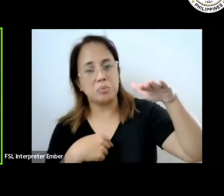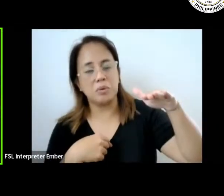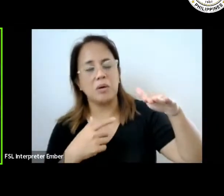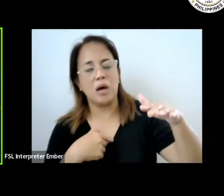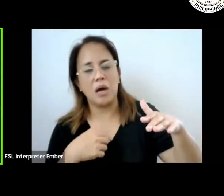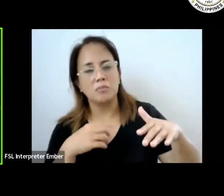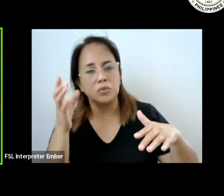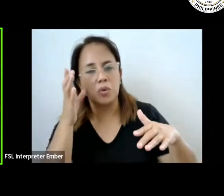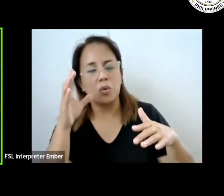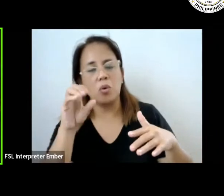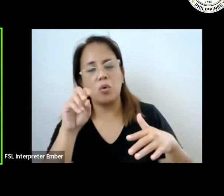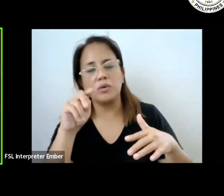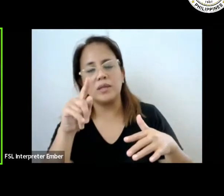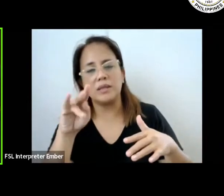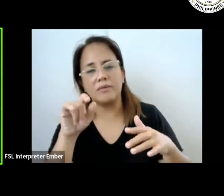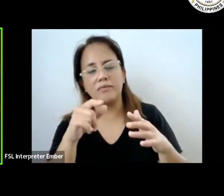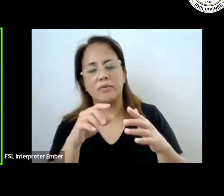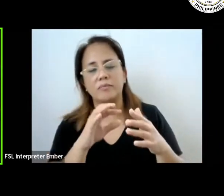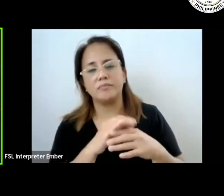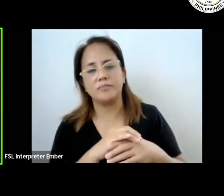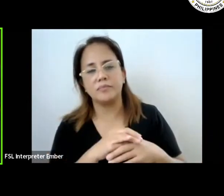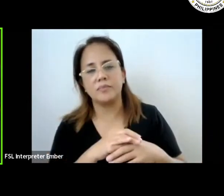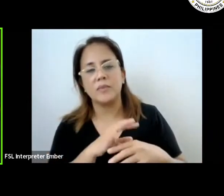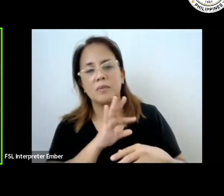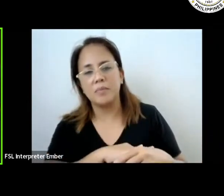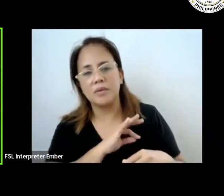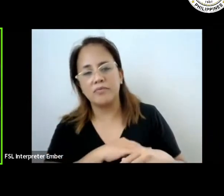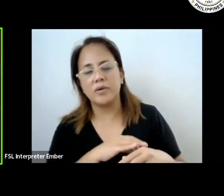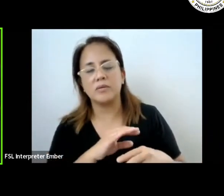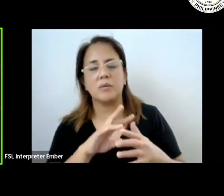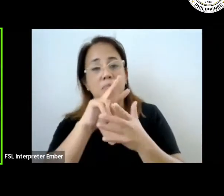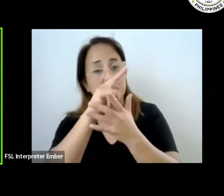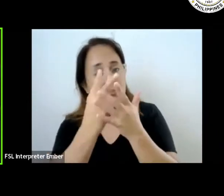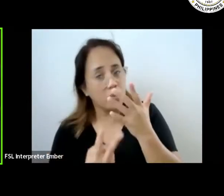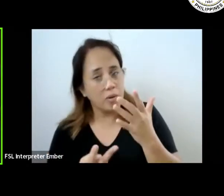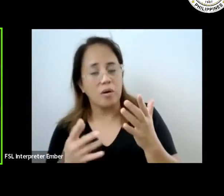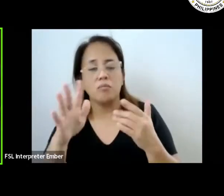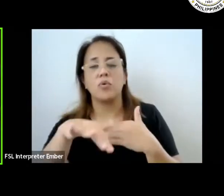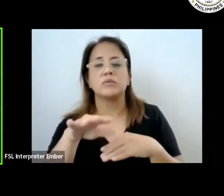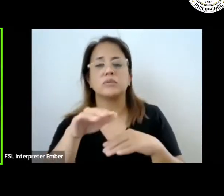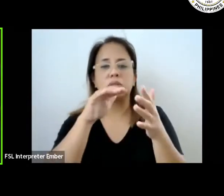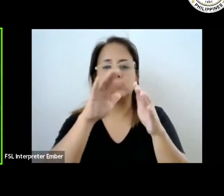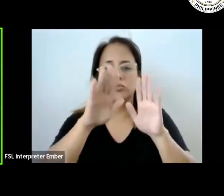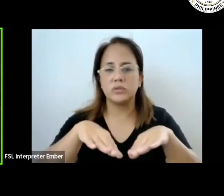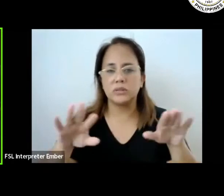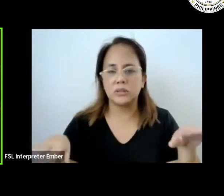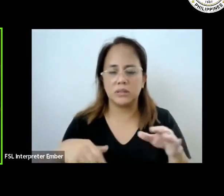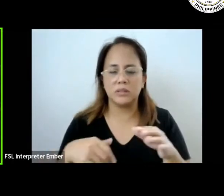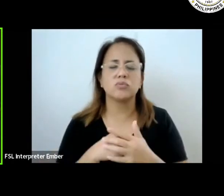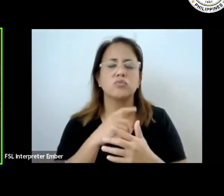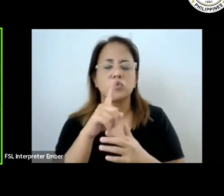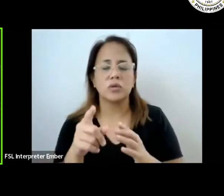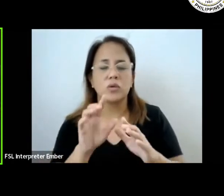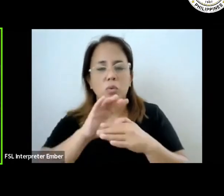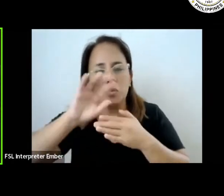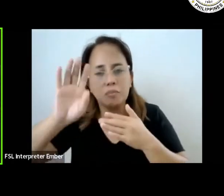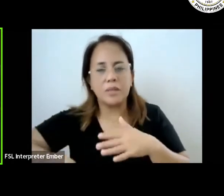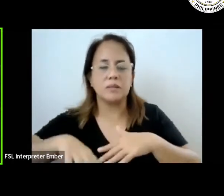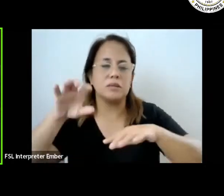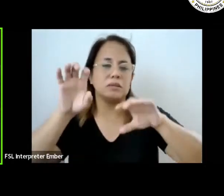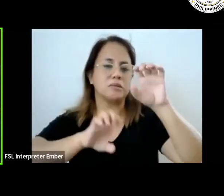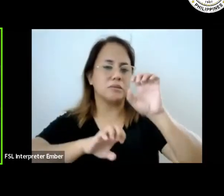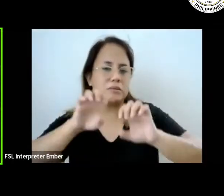cognitive benefits in bilingualism among children. I believe that only a truly comprehensive assessment